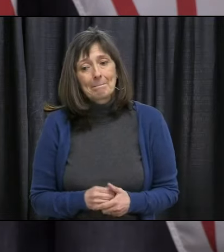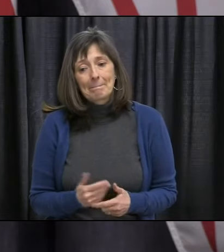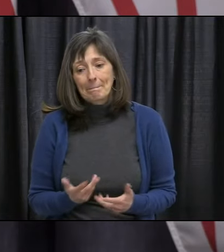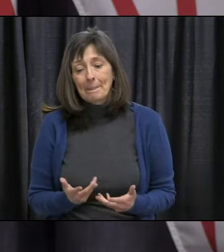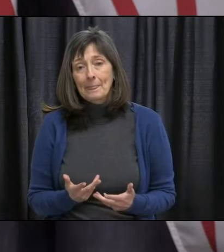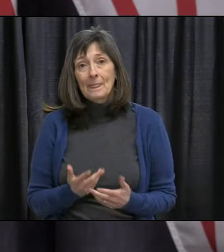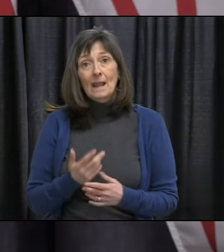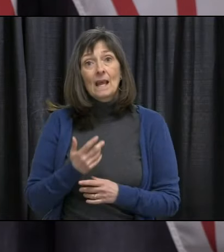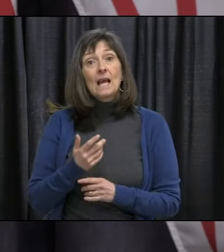getting a positive test